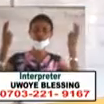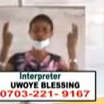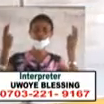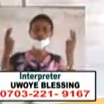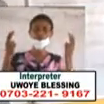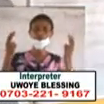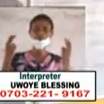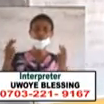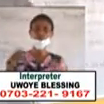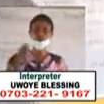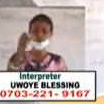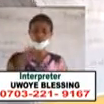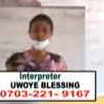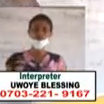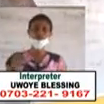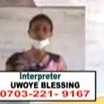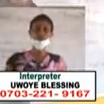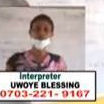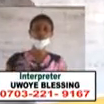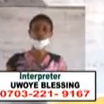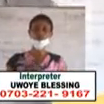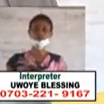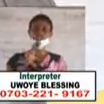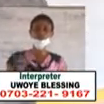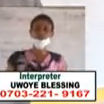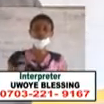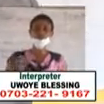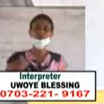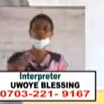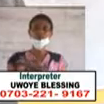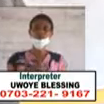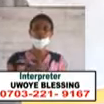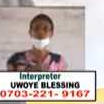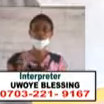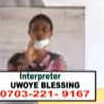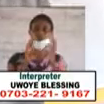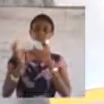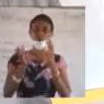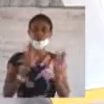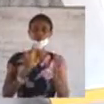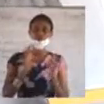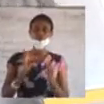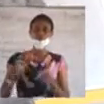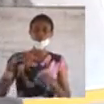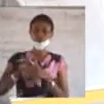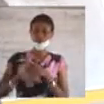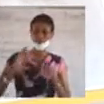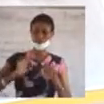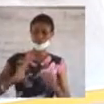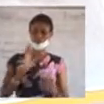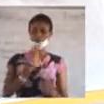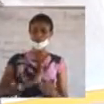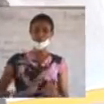Remember that the last time we were here, we discussed civic education. And the